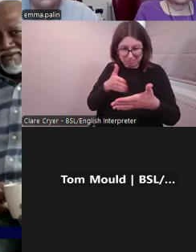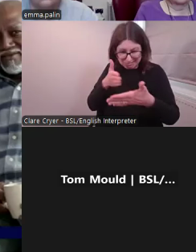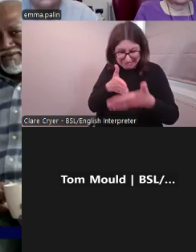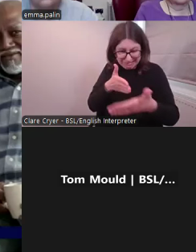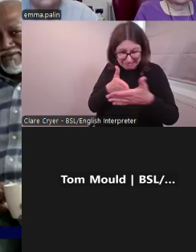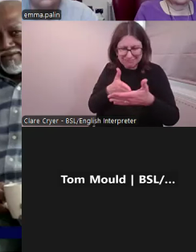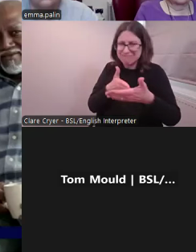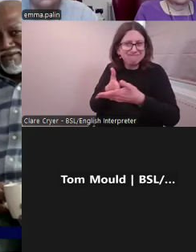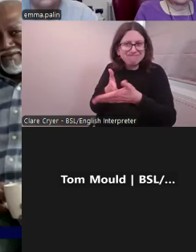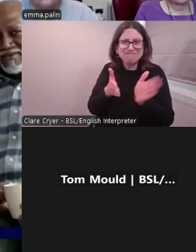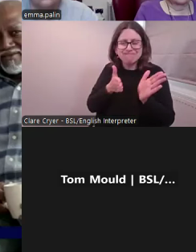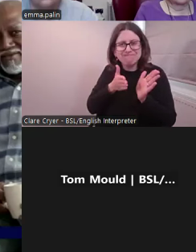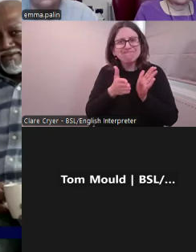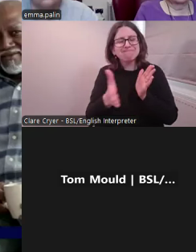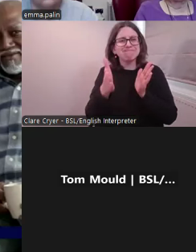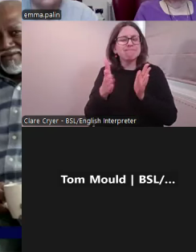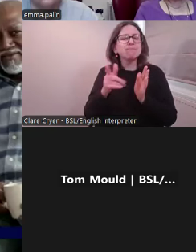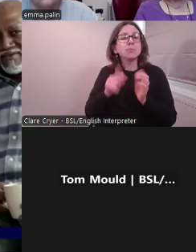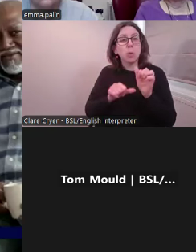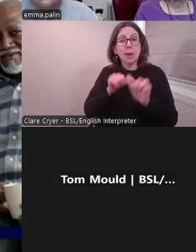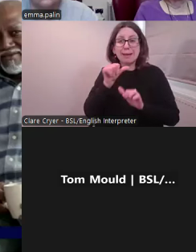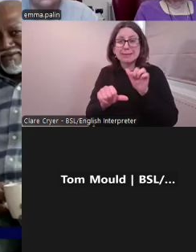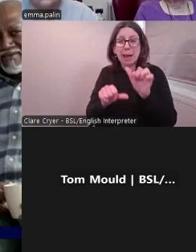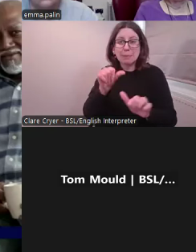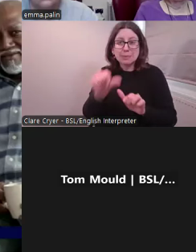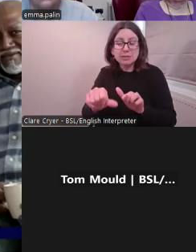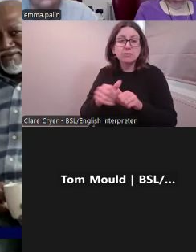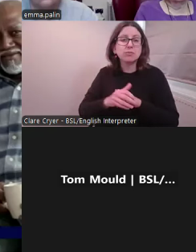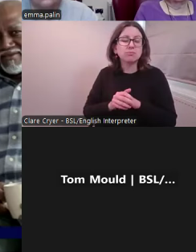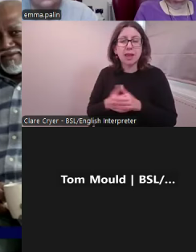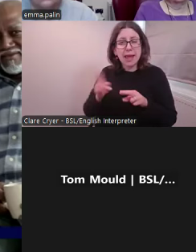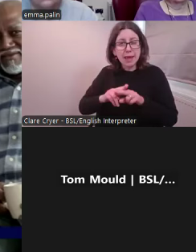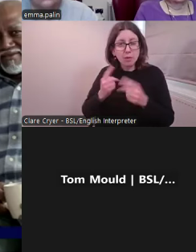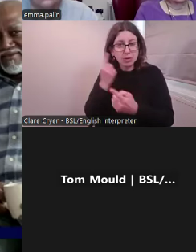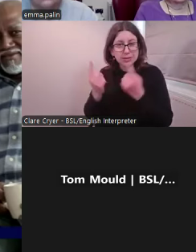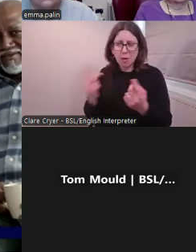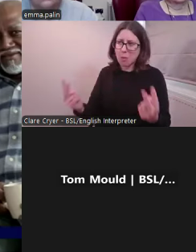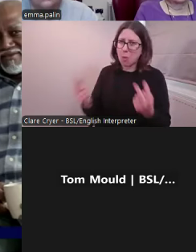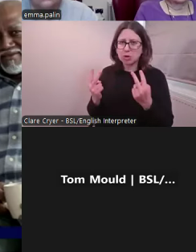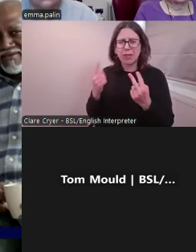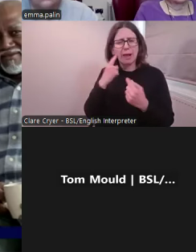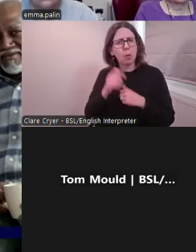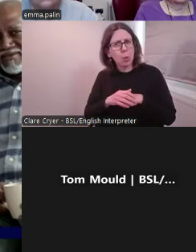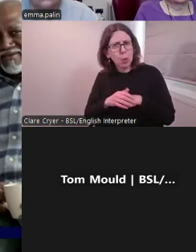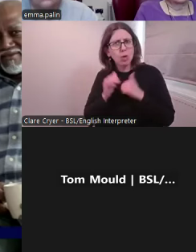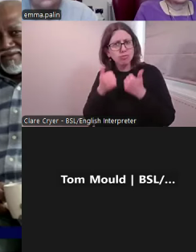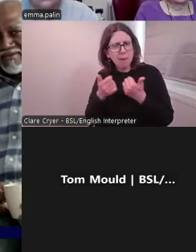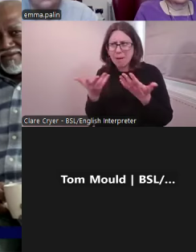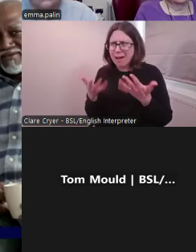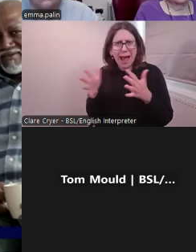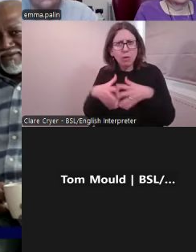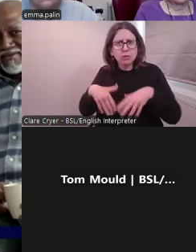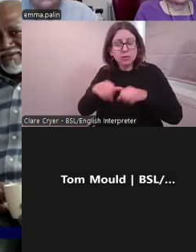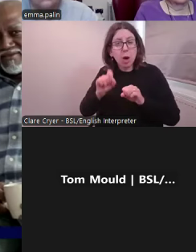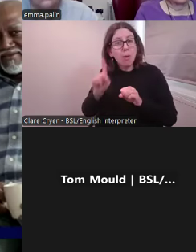leave you with a couple of little next steps or calls to actions for those of you that are listening on the call and thinking, this is great, but where do I start? Well, we're going to hear from some great